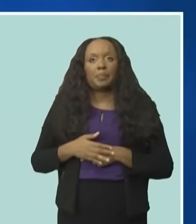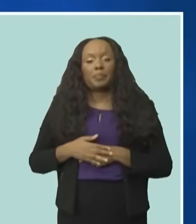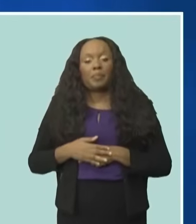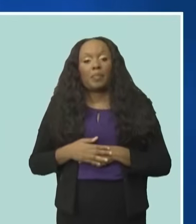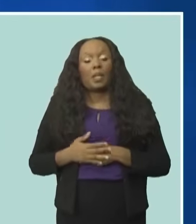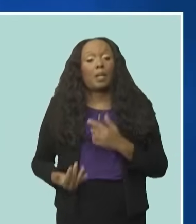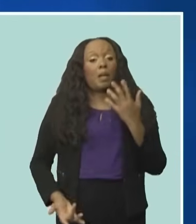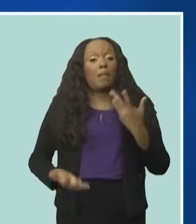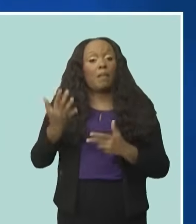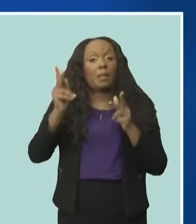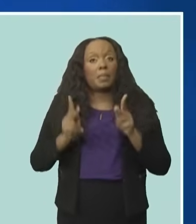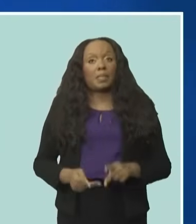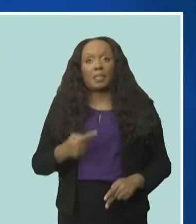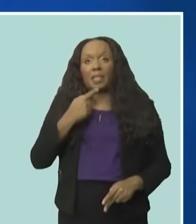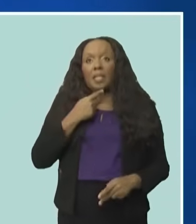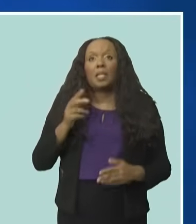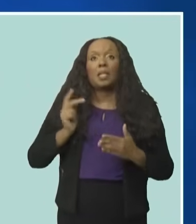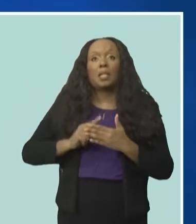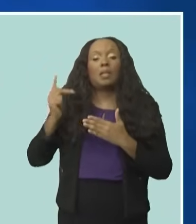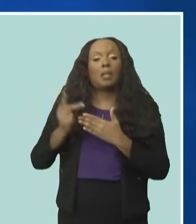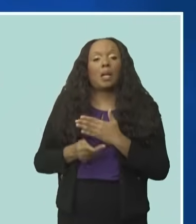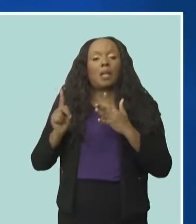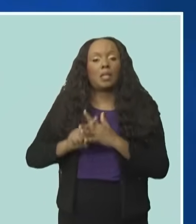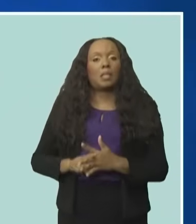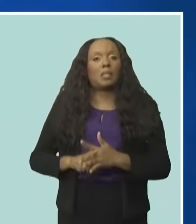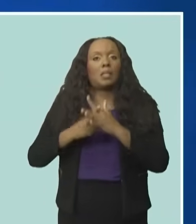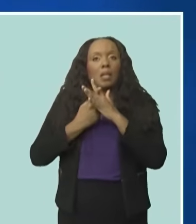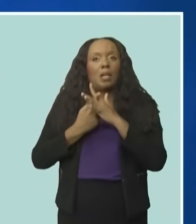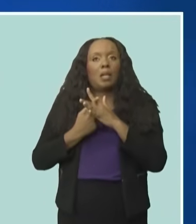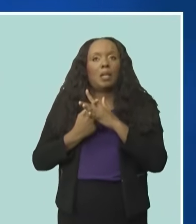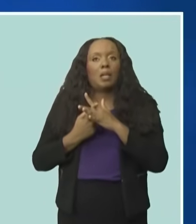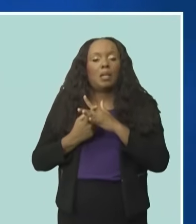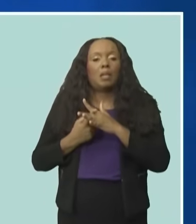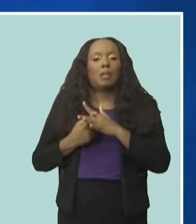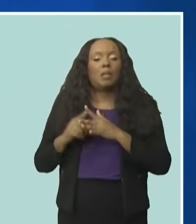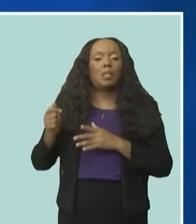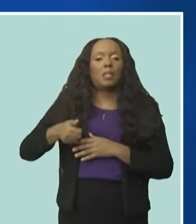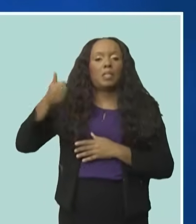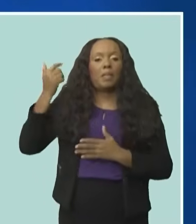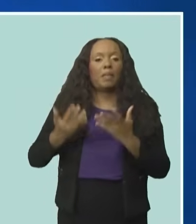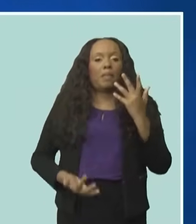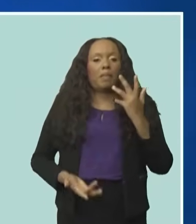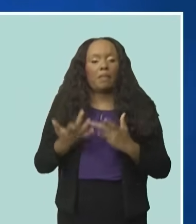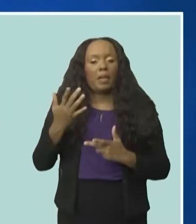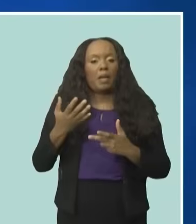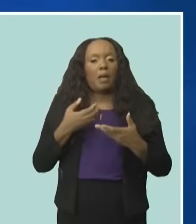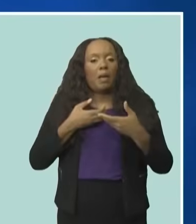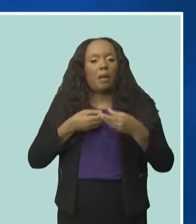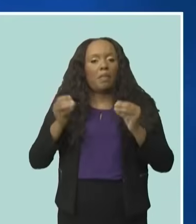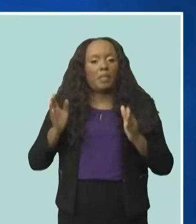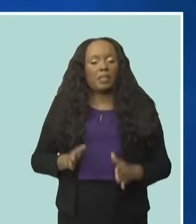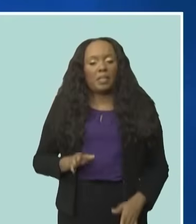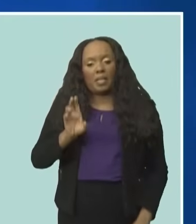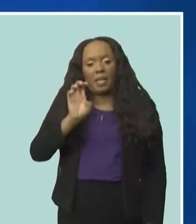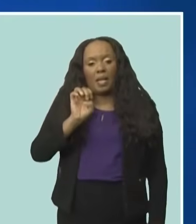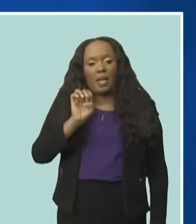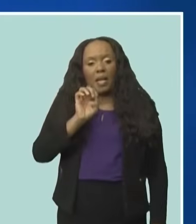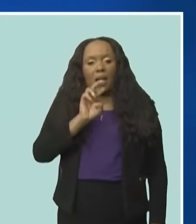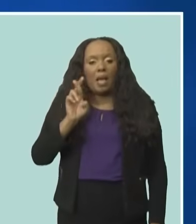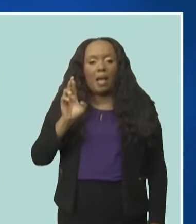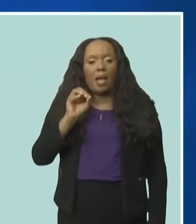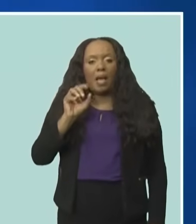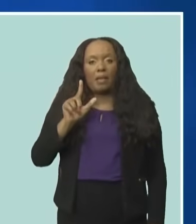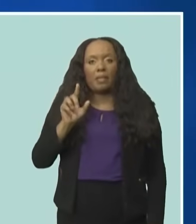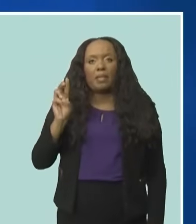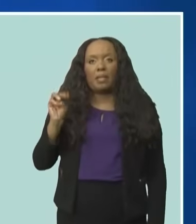says that the program began under the vision and the foresight of Chief Fire Officer Errol Maynard. This year holds